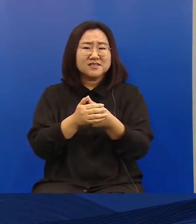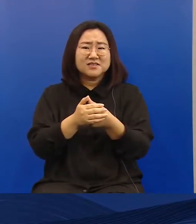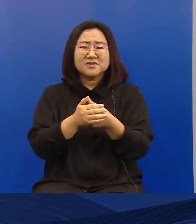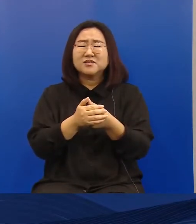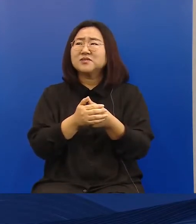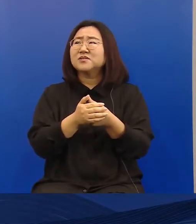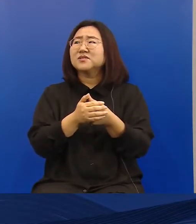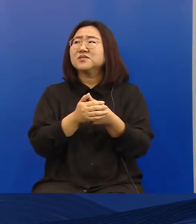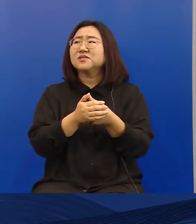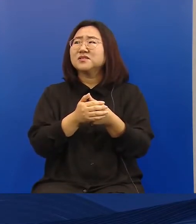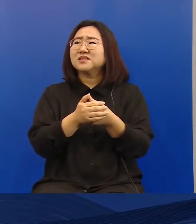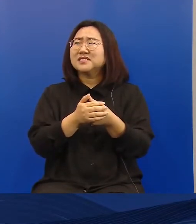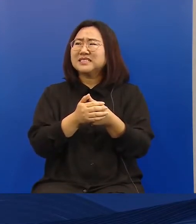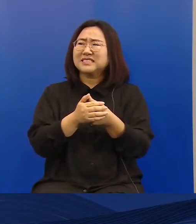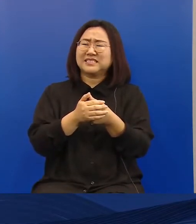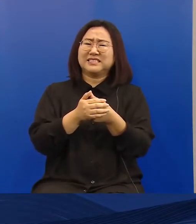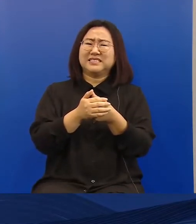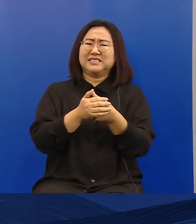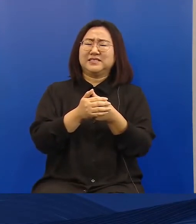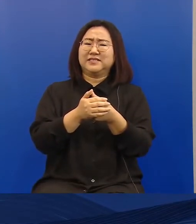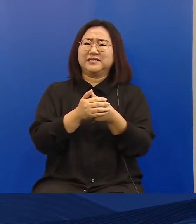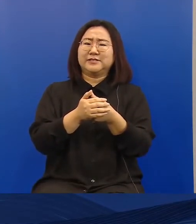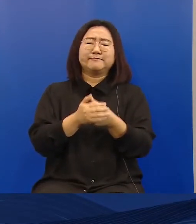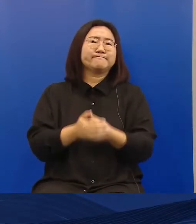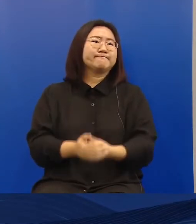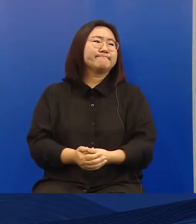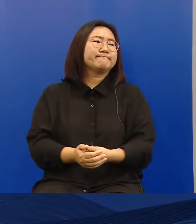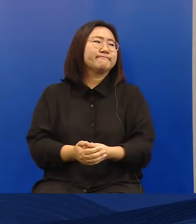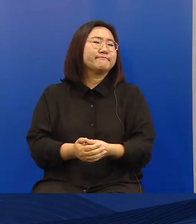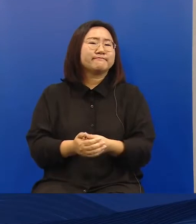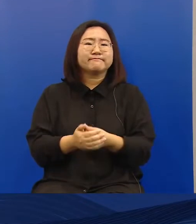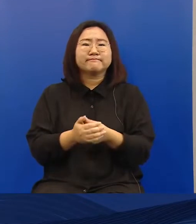I believe that Jeju is working very hard.